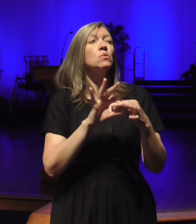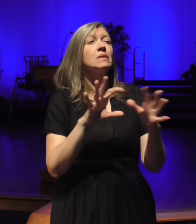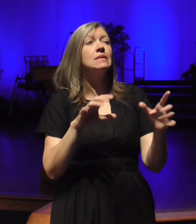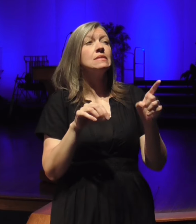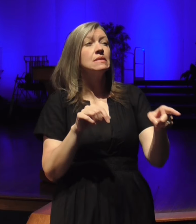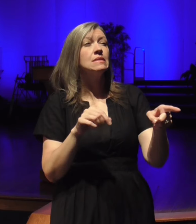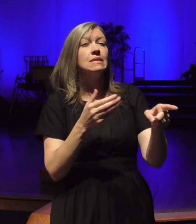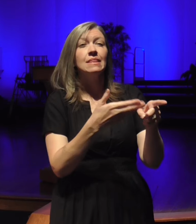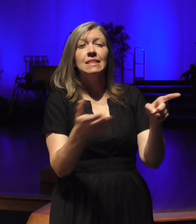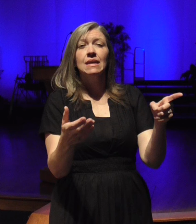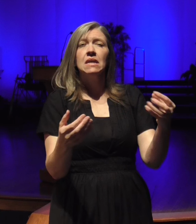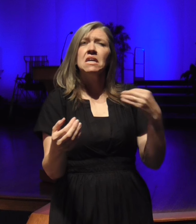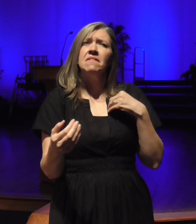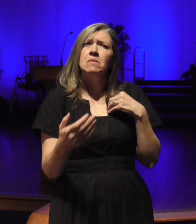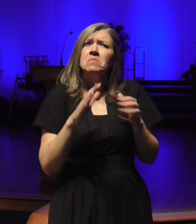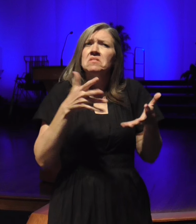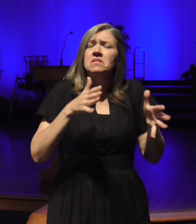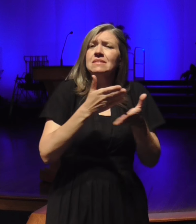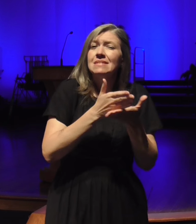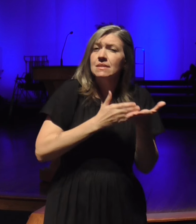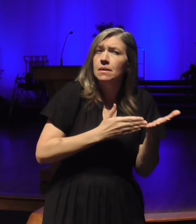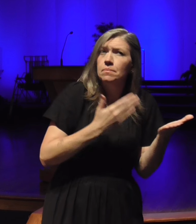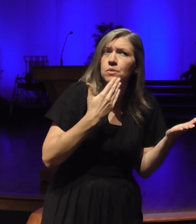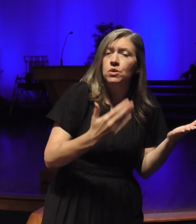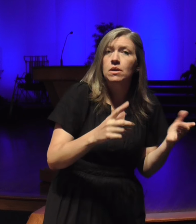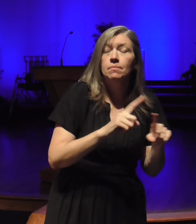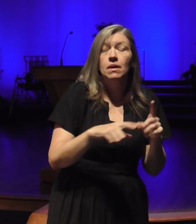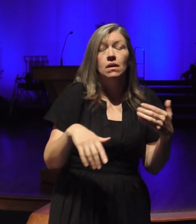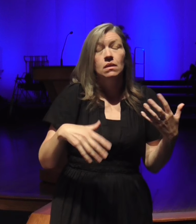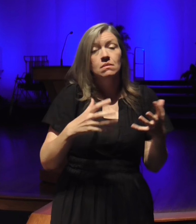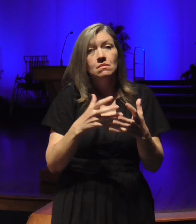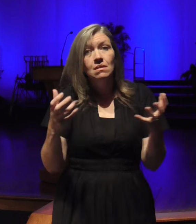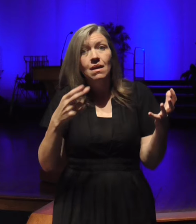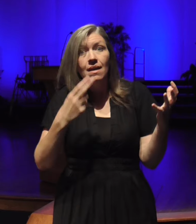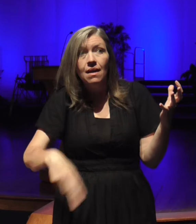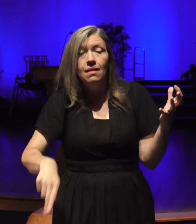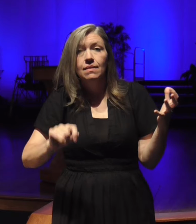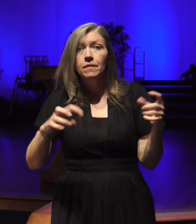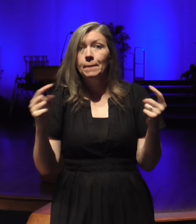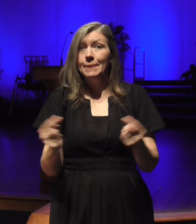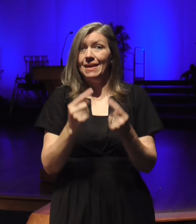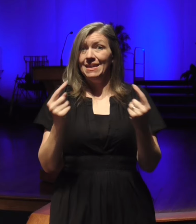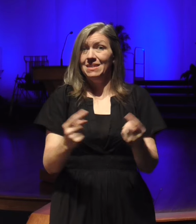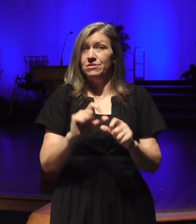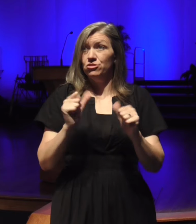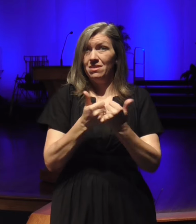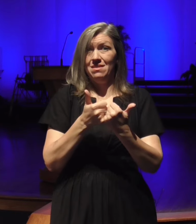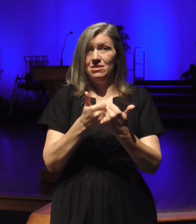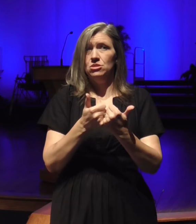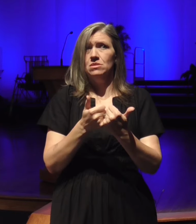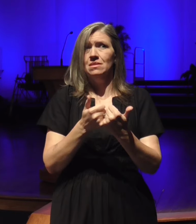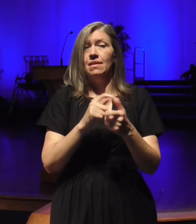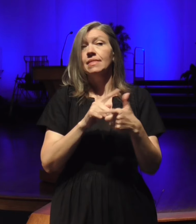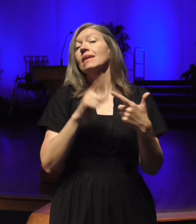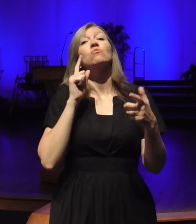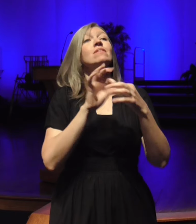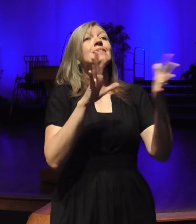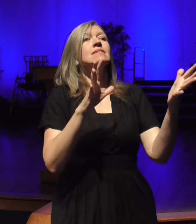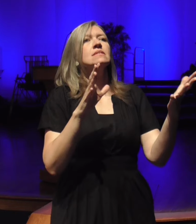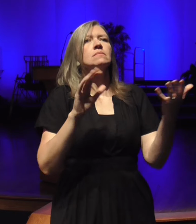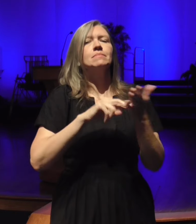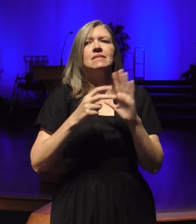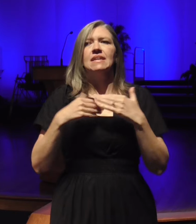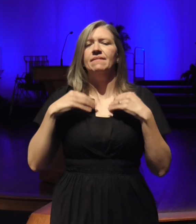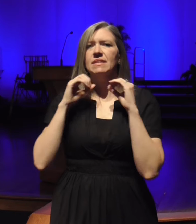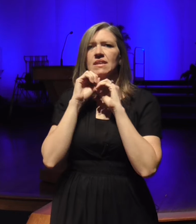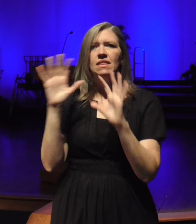us. It's the lack of belief that if I release this thing that's giving me kind of some good, but also a whole hell of a